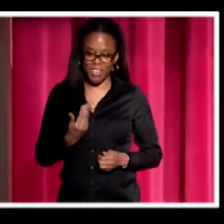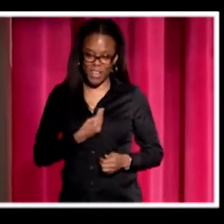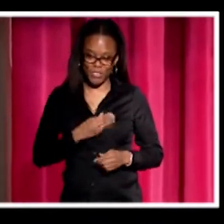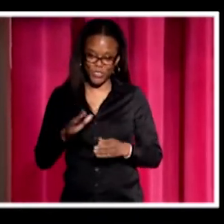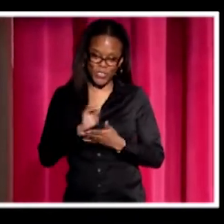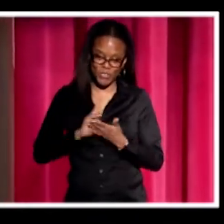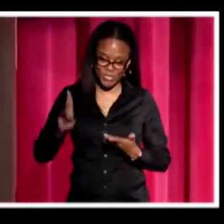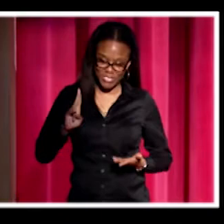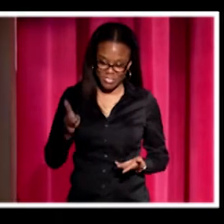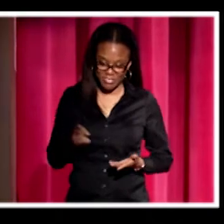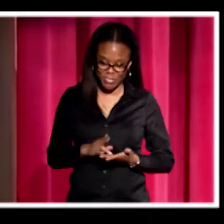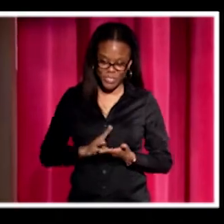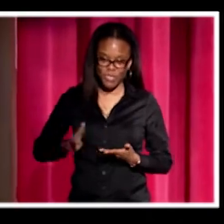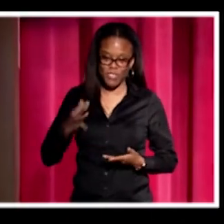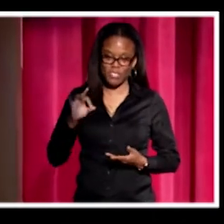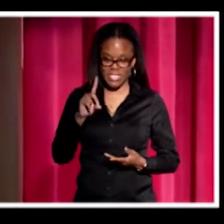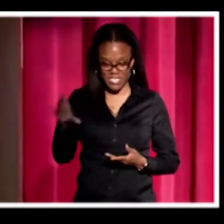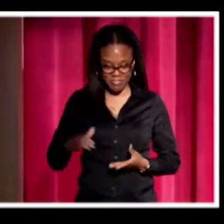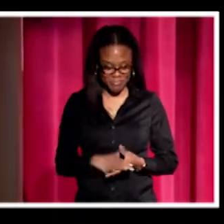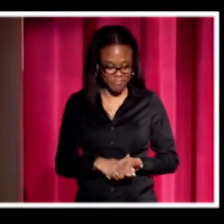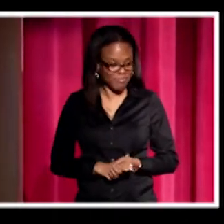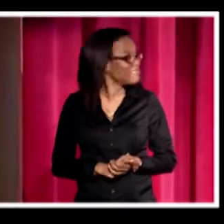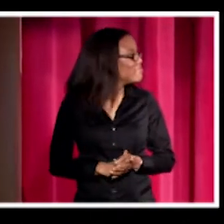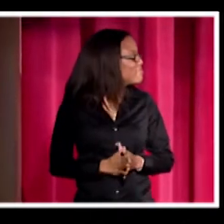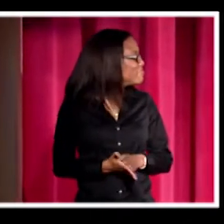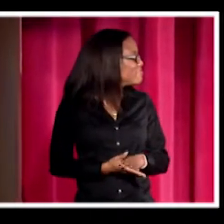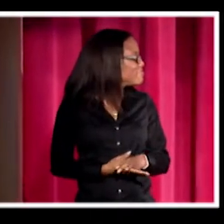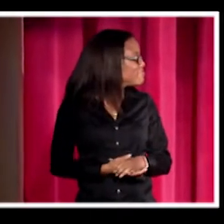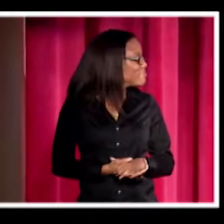the University of the District of Columbia?